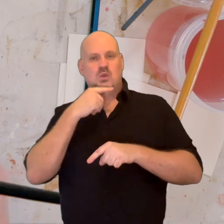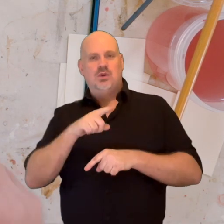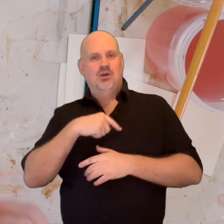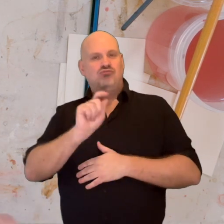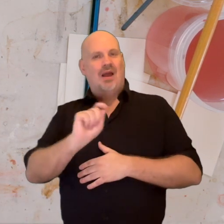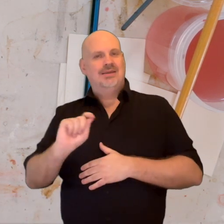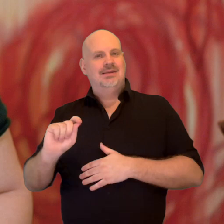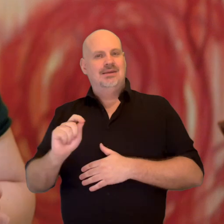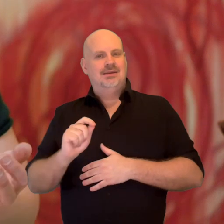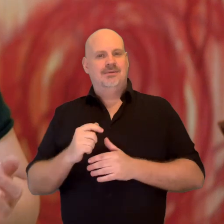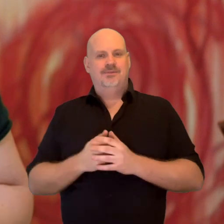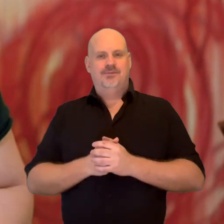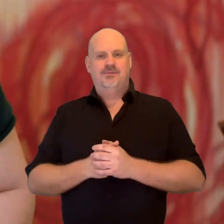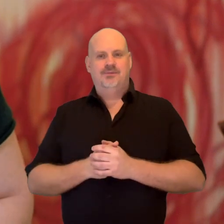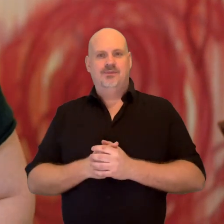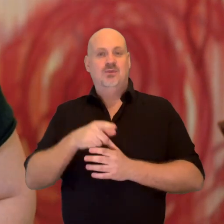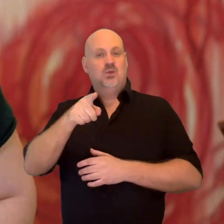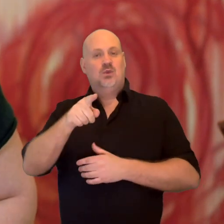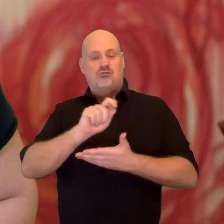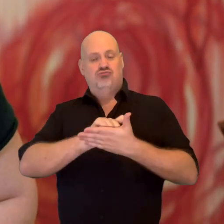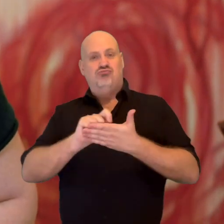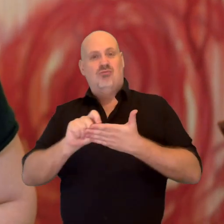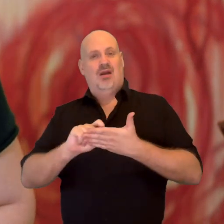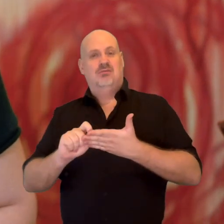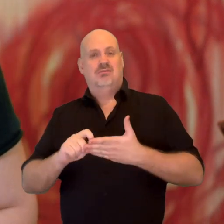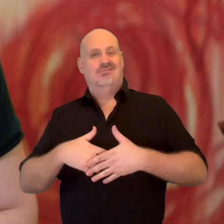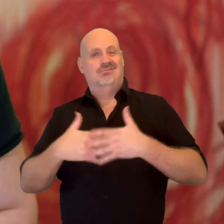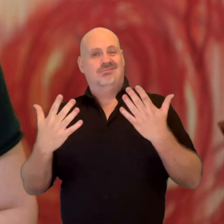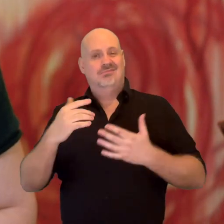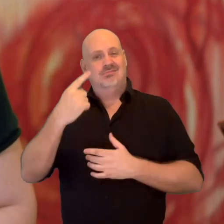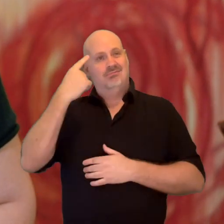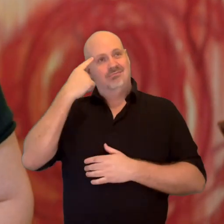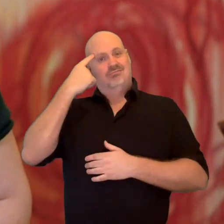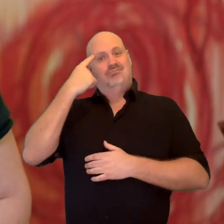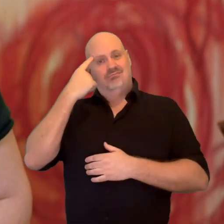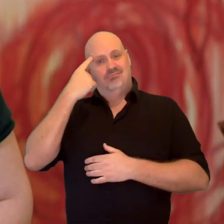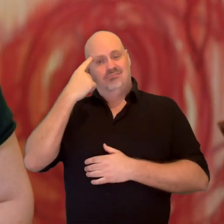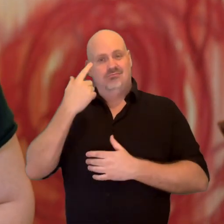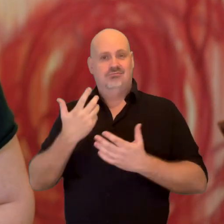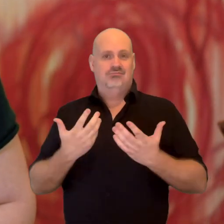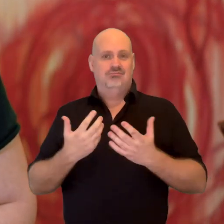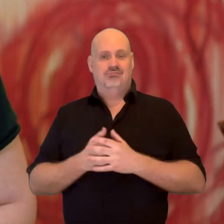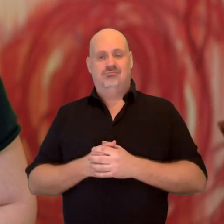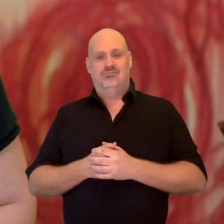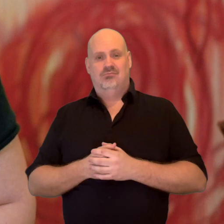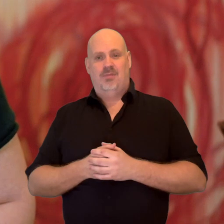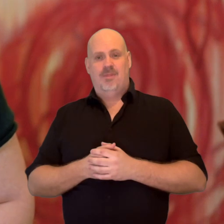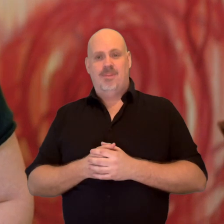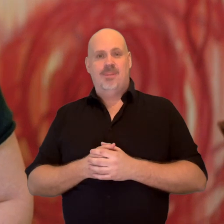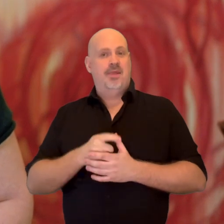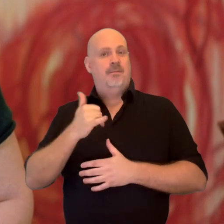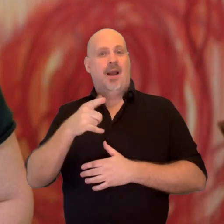on. You could write whatever's inside your head, or you could use a